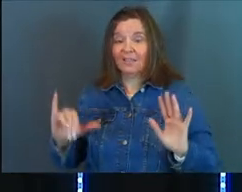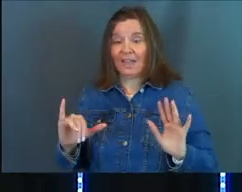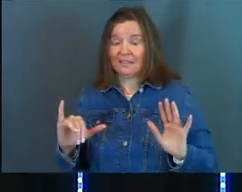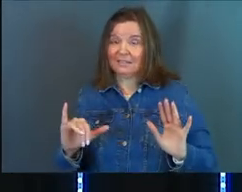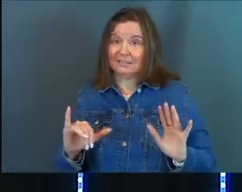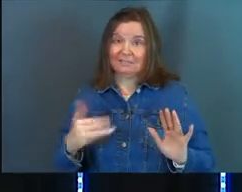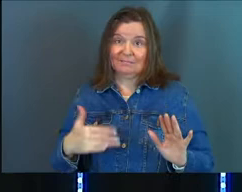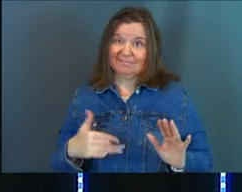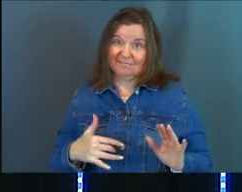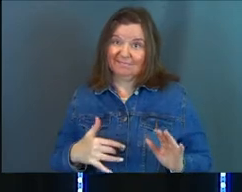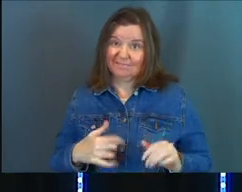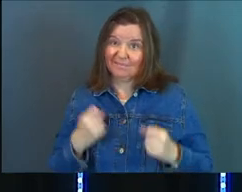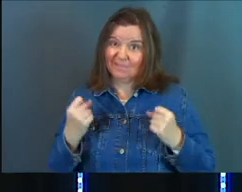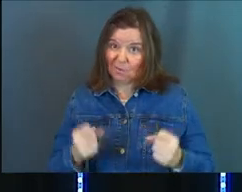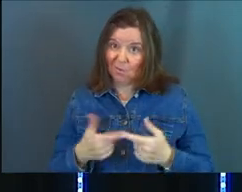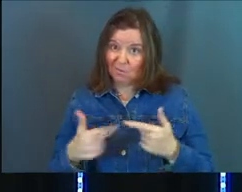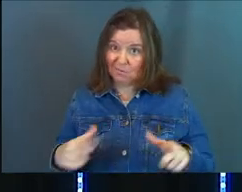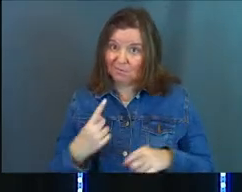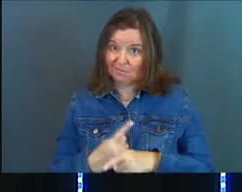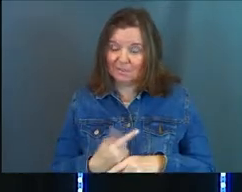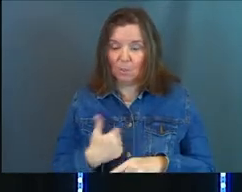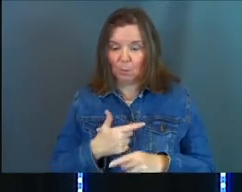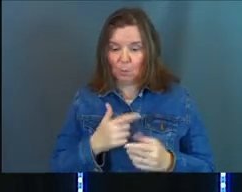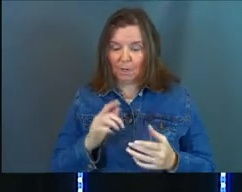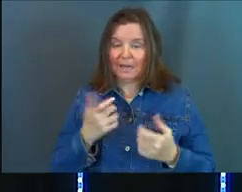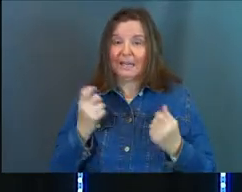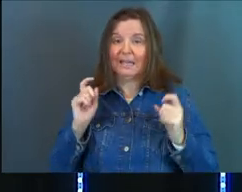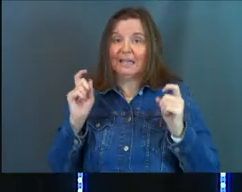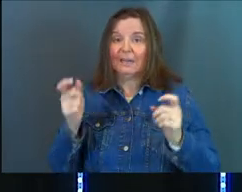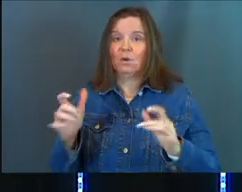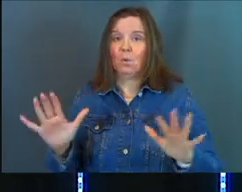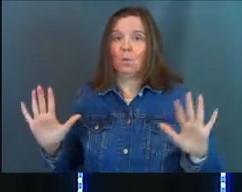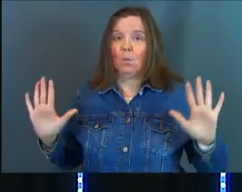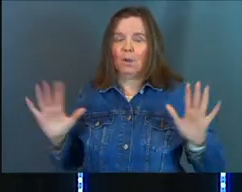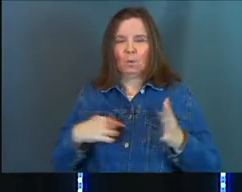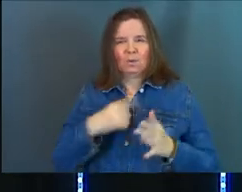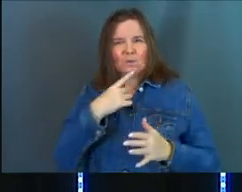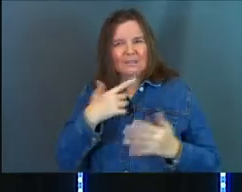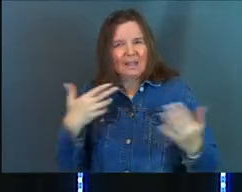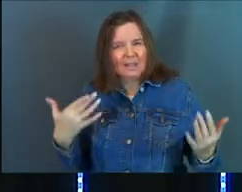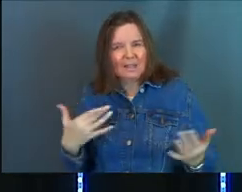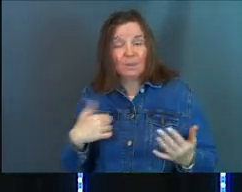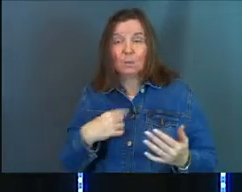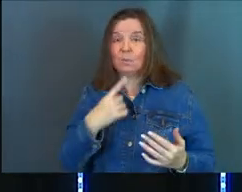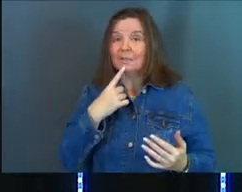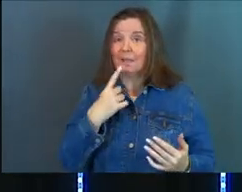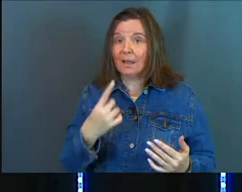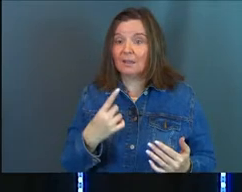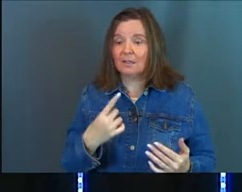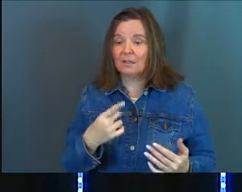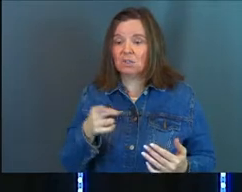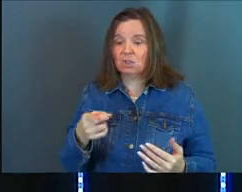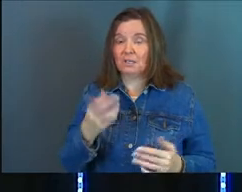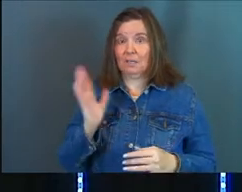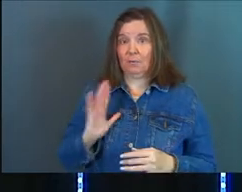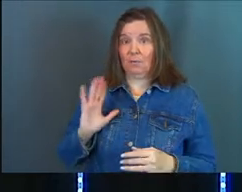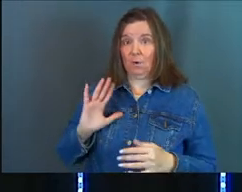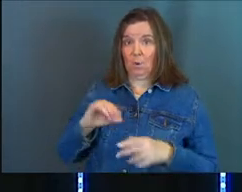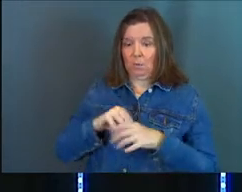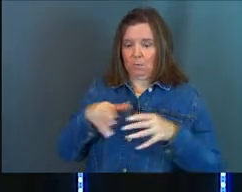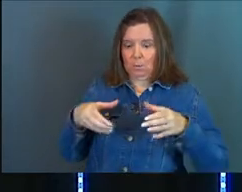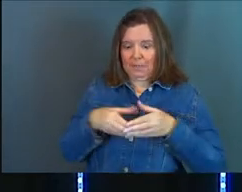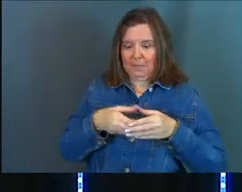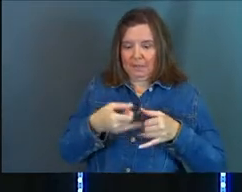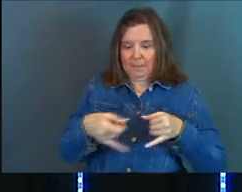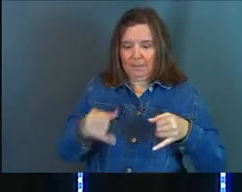That's pretty brutal language, isn't it? Like, we're giving her away. What are you saying here? What we're saying is, she used to exist